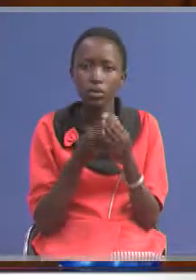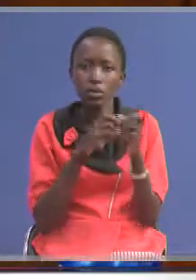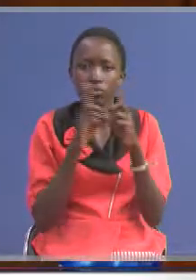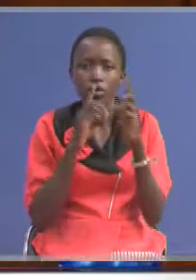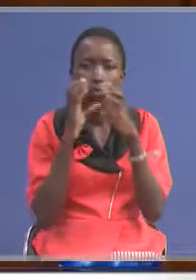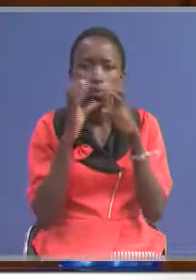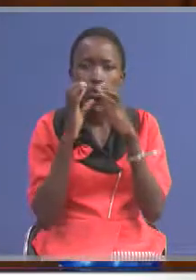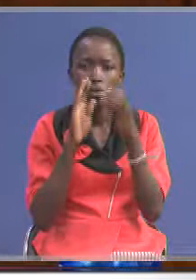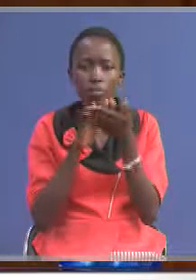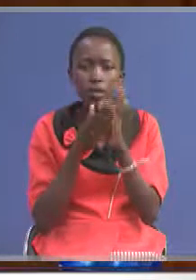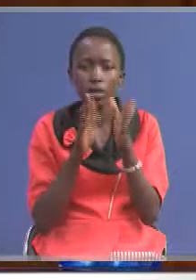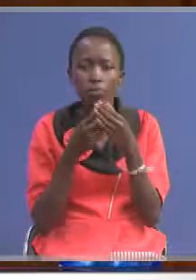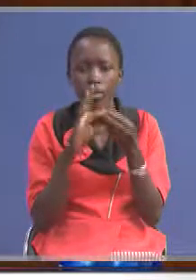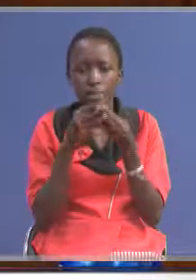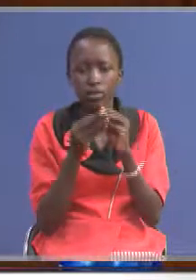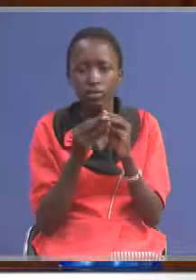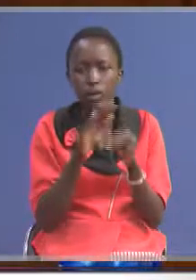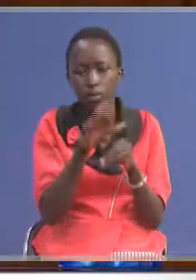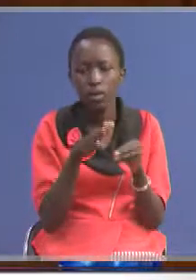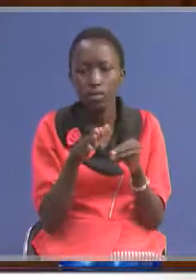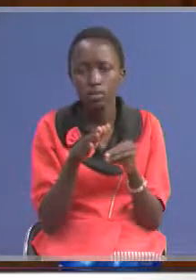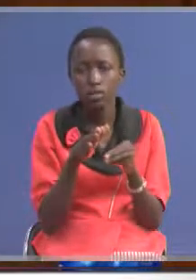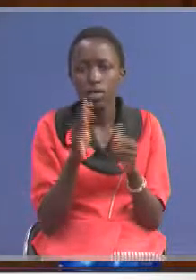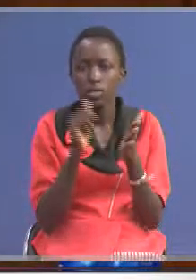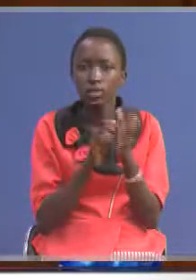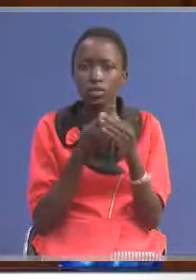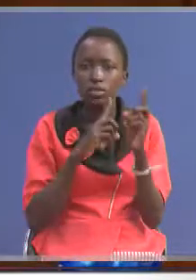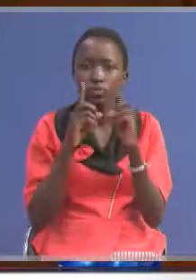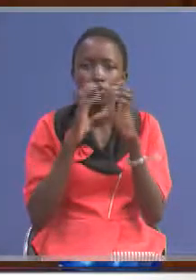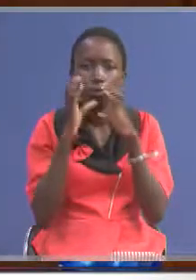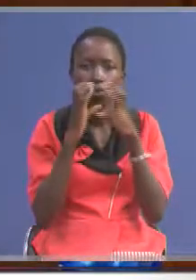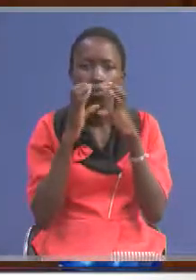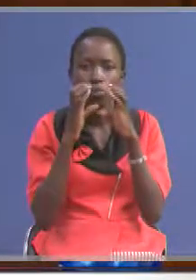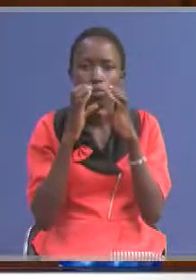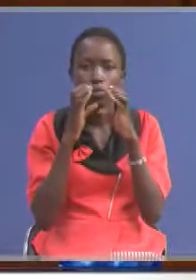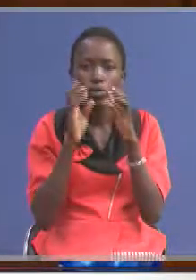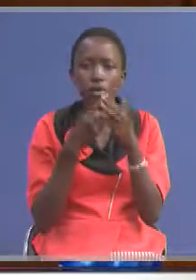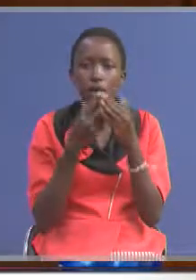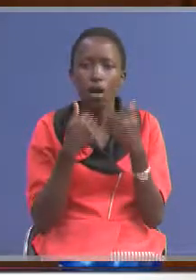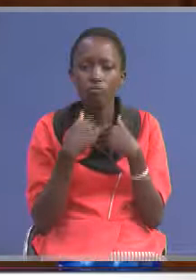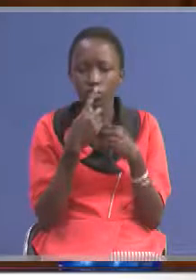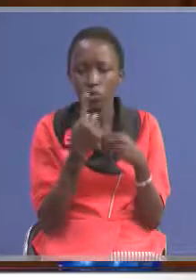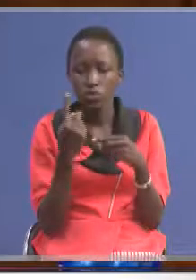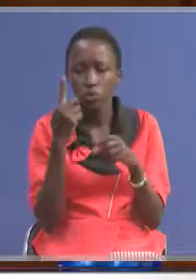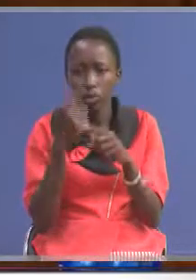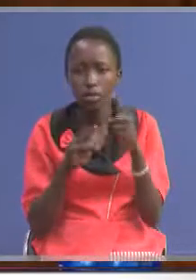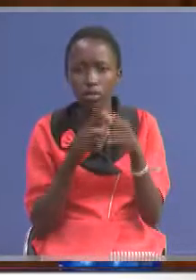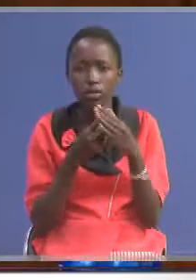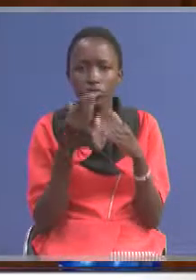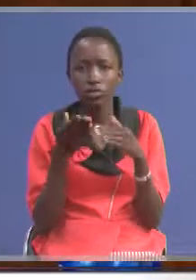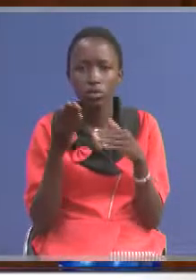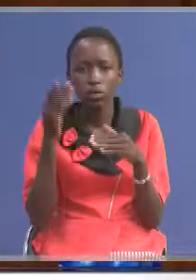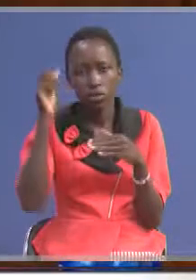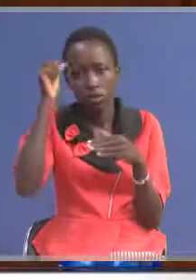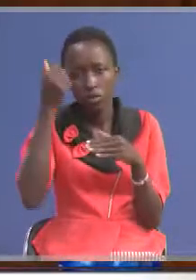become an innovation bandit that Safaricom has perennially exploited the